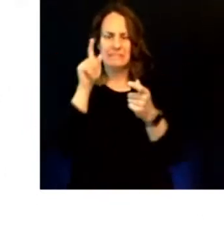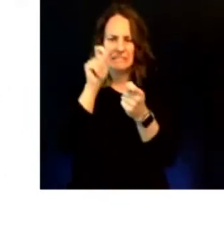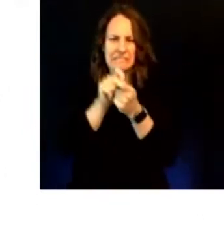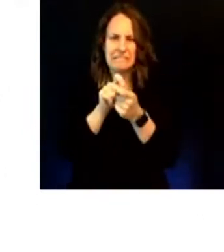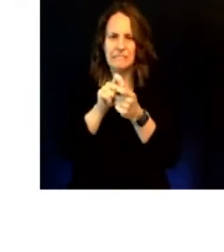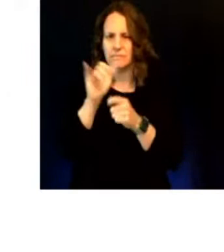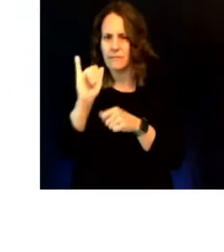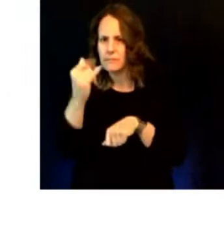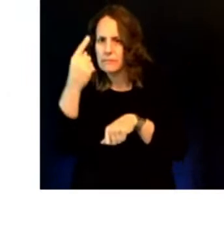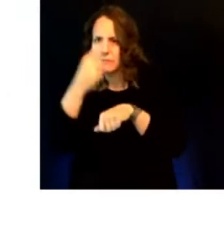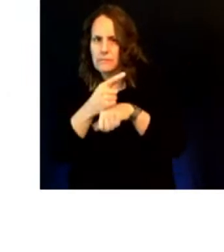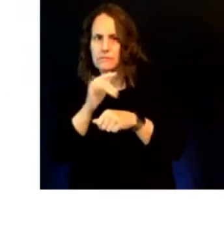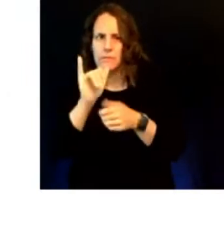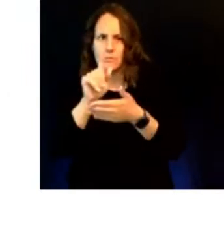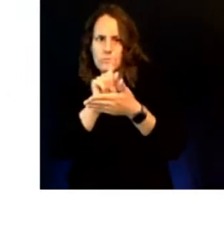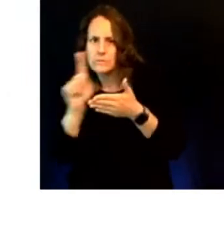visual.